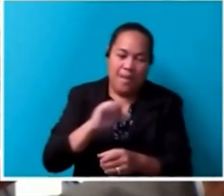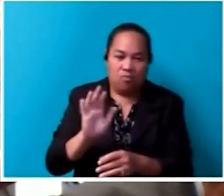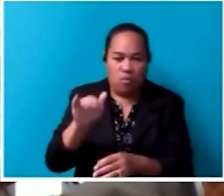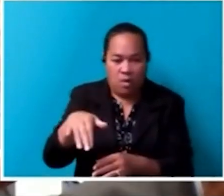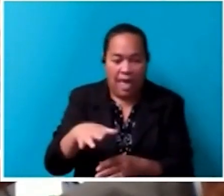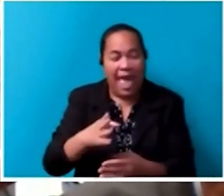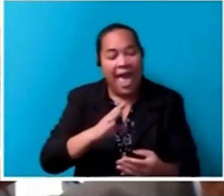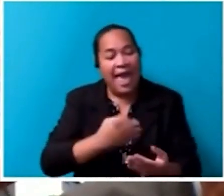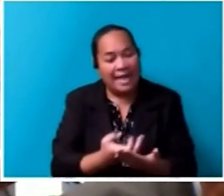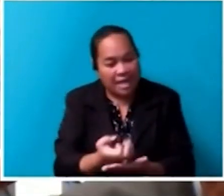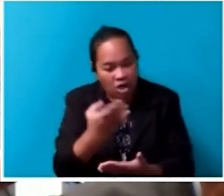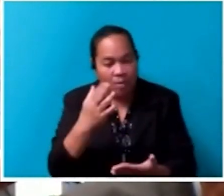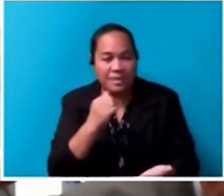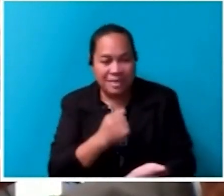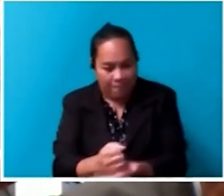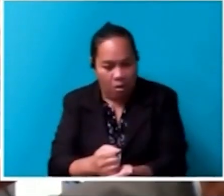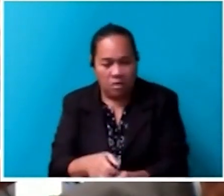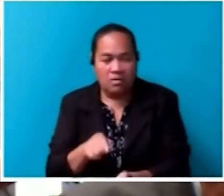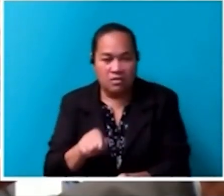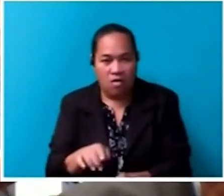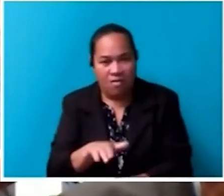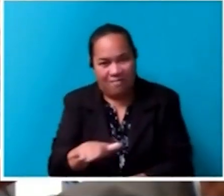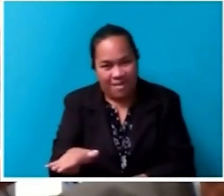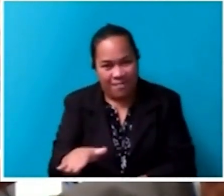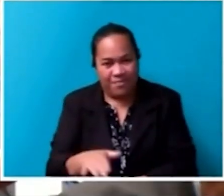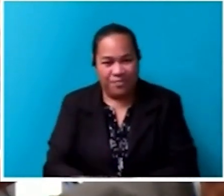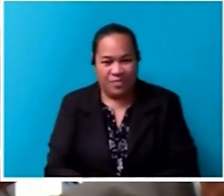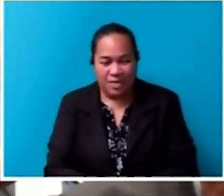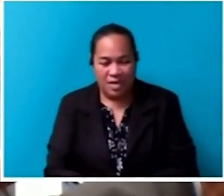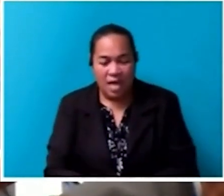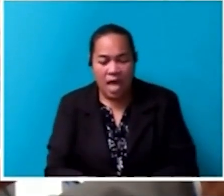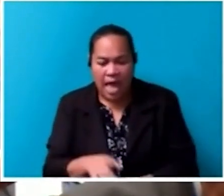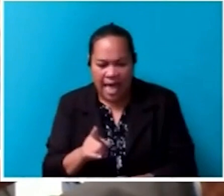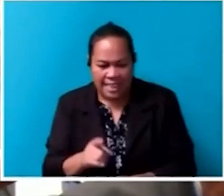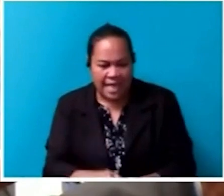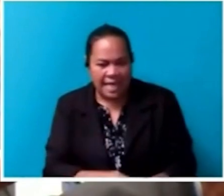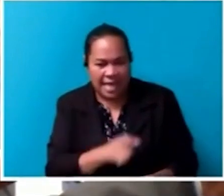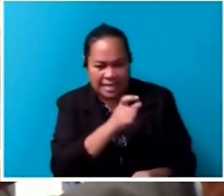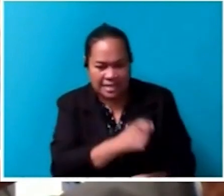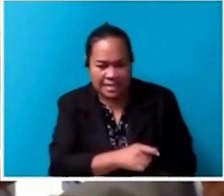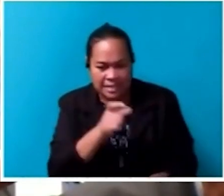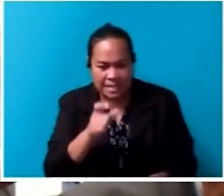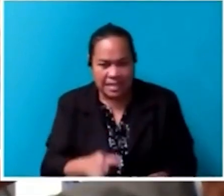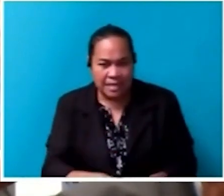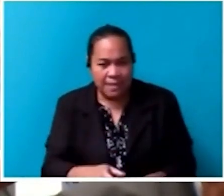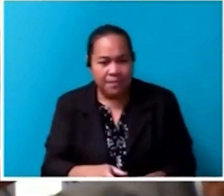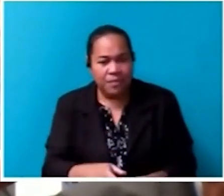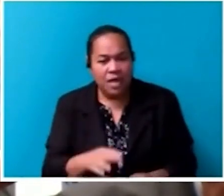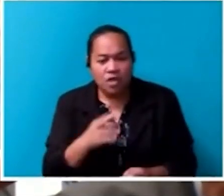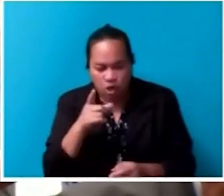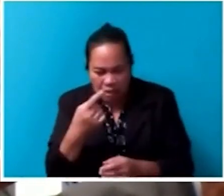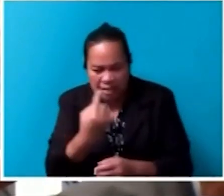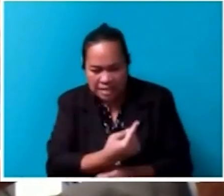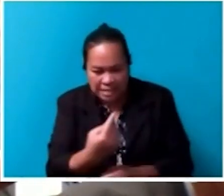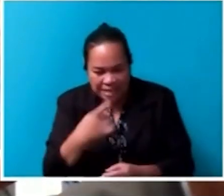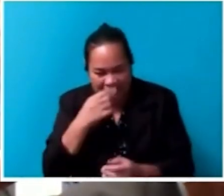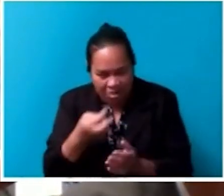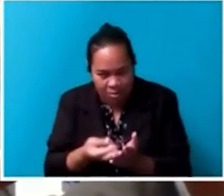support pathways. Case management approach for personalized rehabilitation